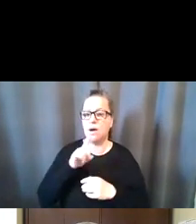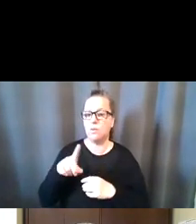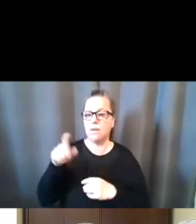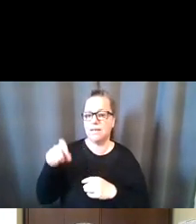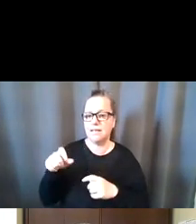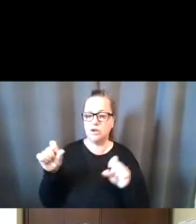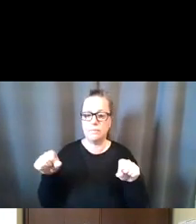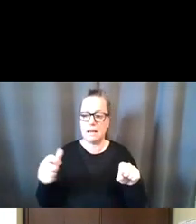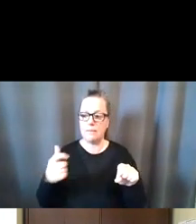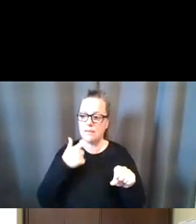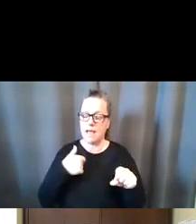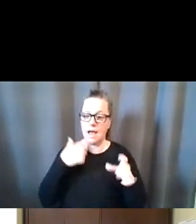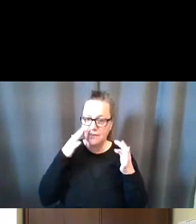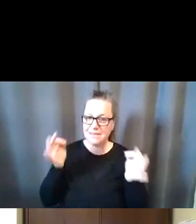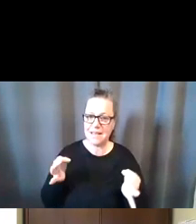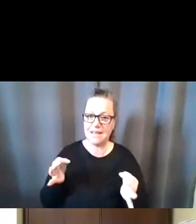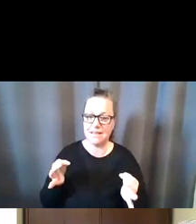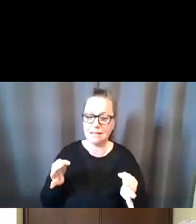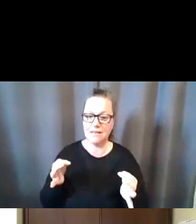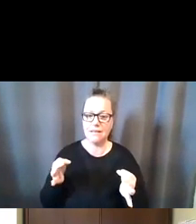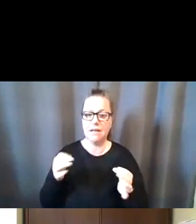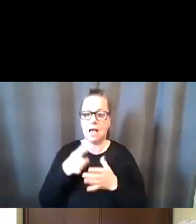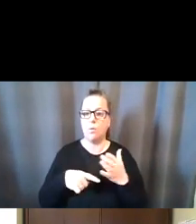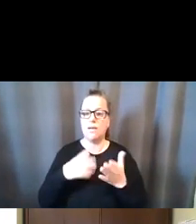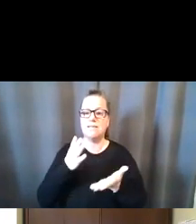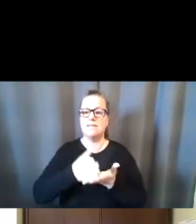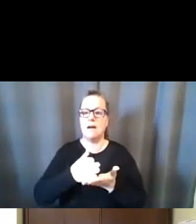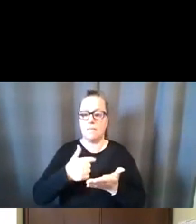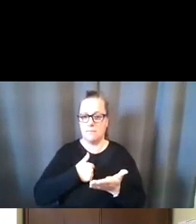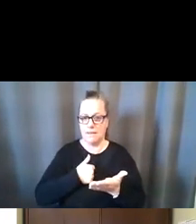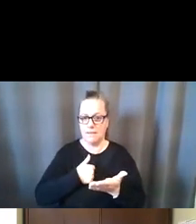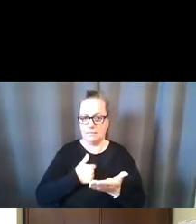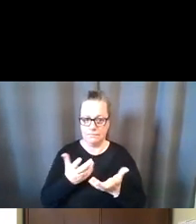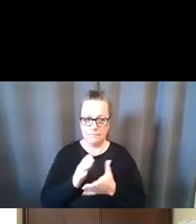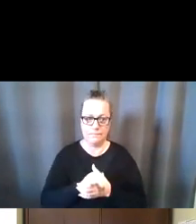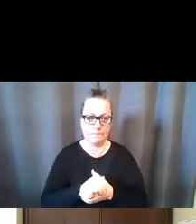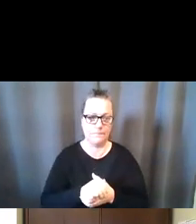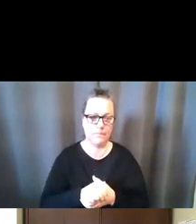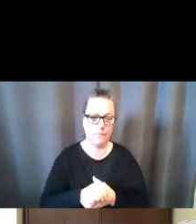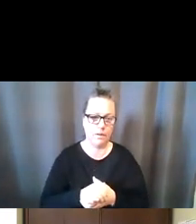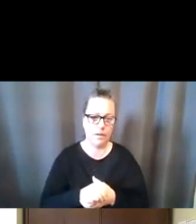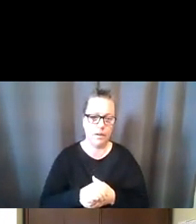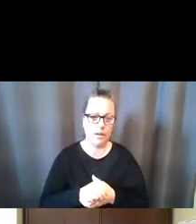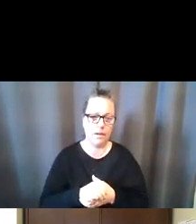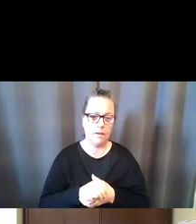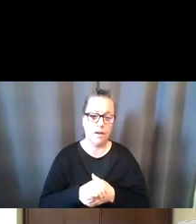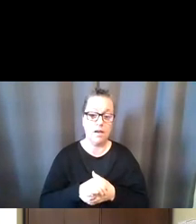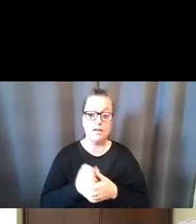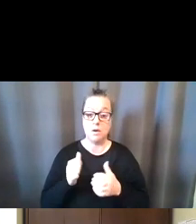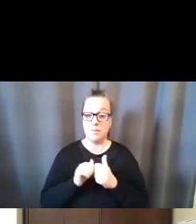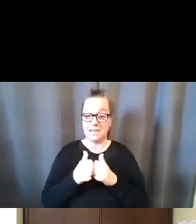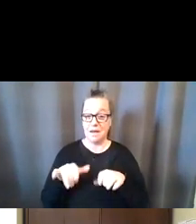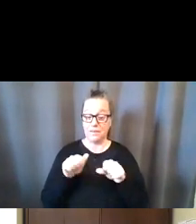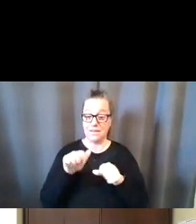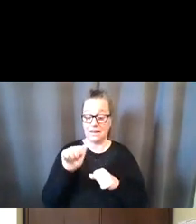able to say I've decided to? And what is it that's stopping me from saying I've decided to? So that's how we take